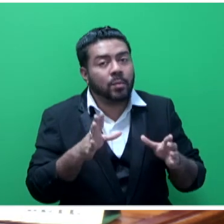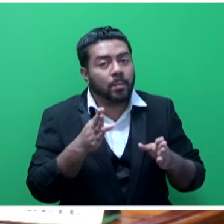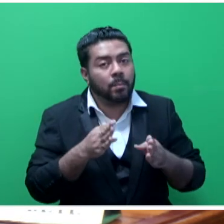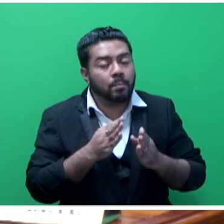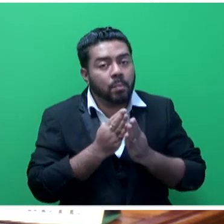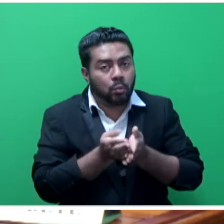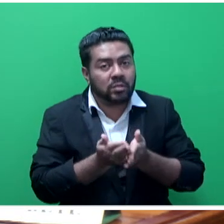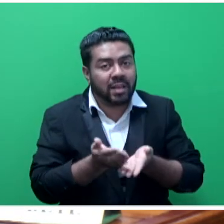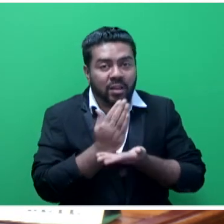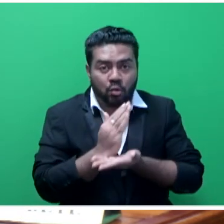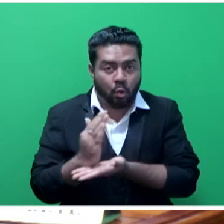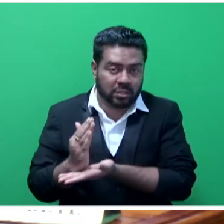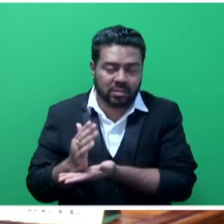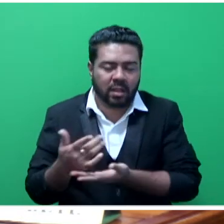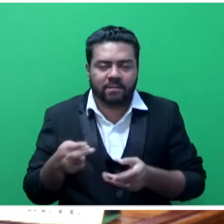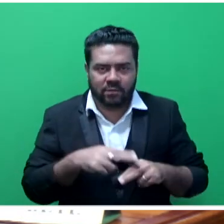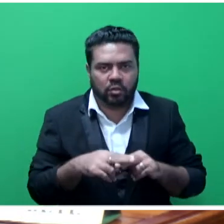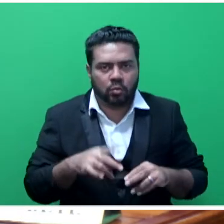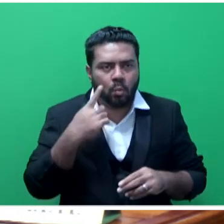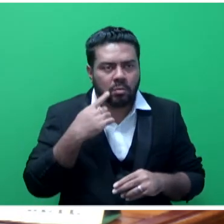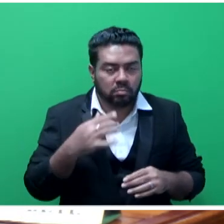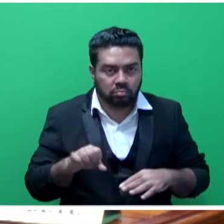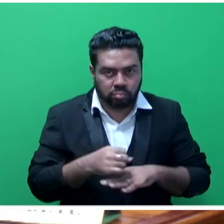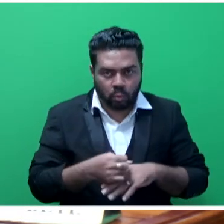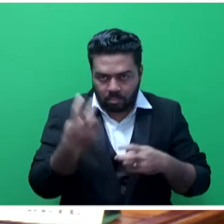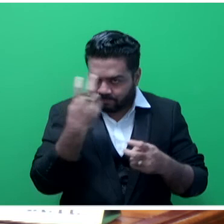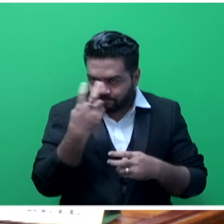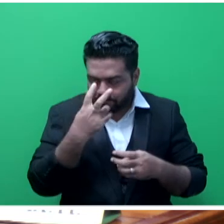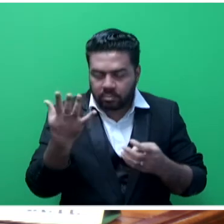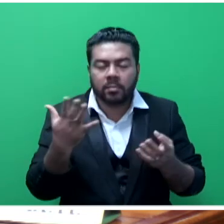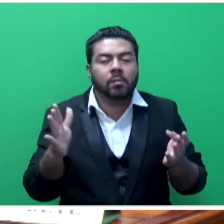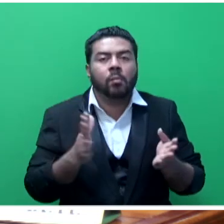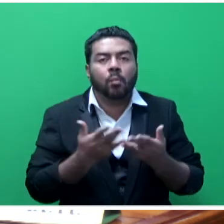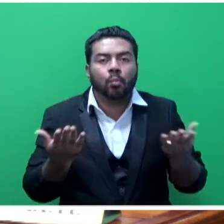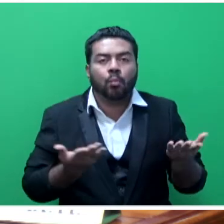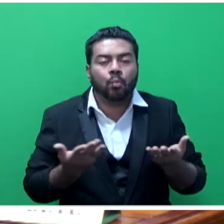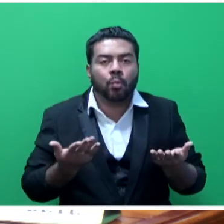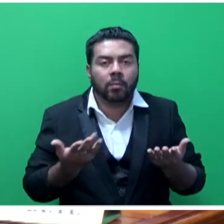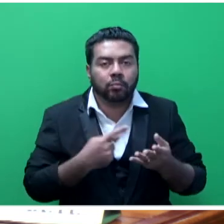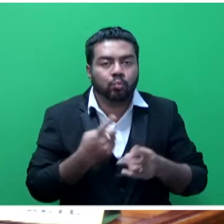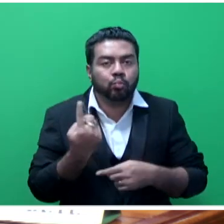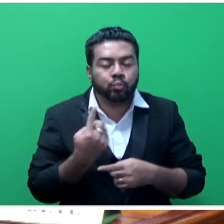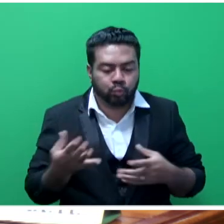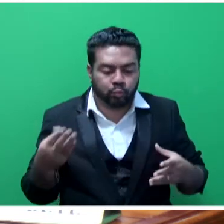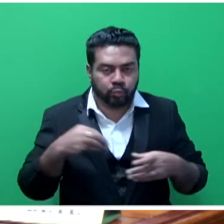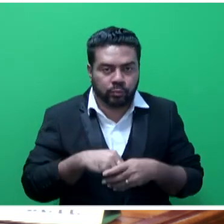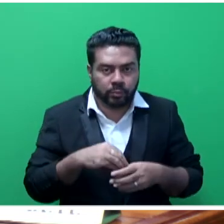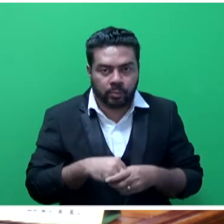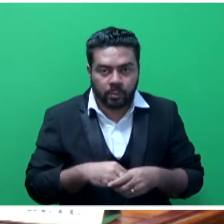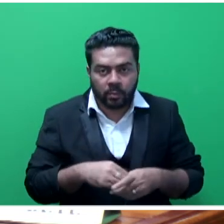Fiji's waters, monitoring transponders on the ocean floor, pursuing suspects on